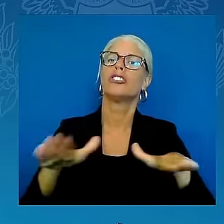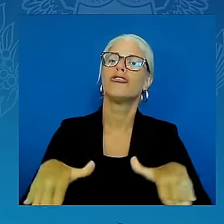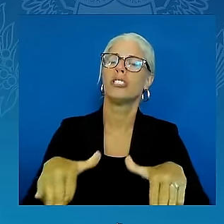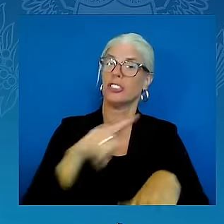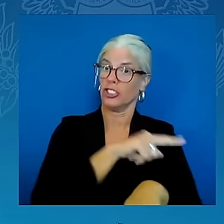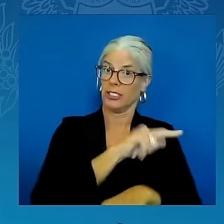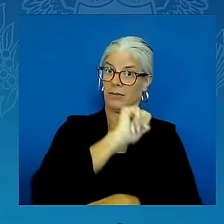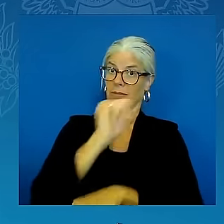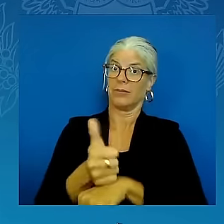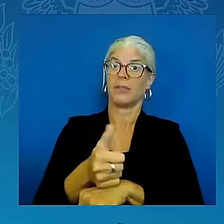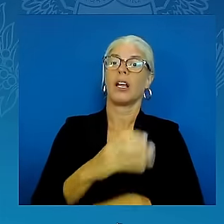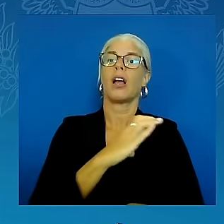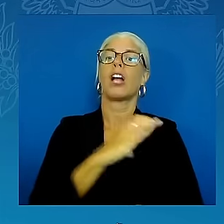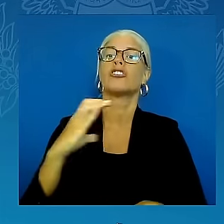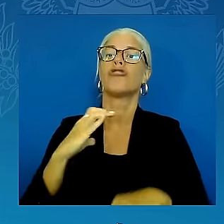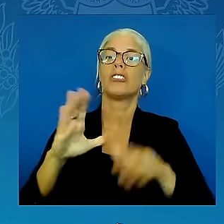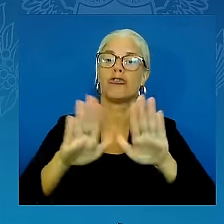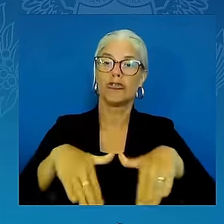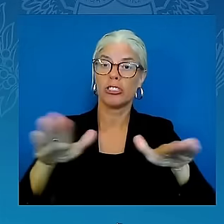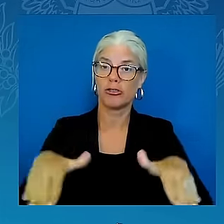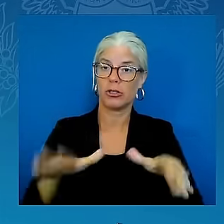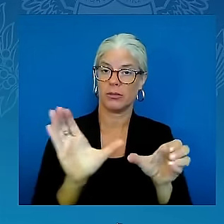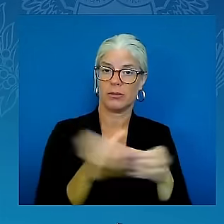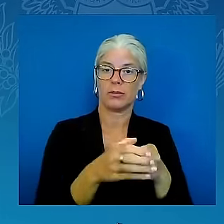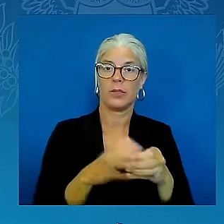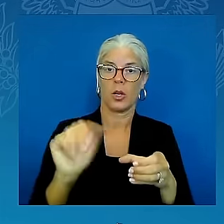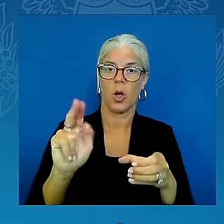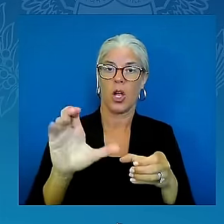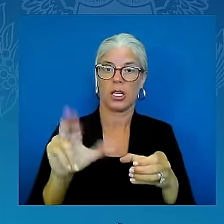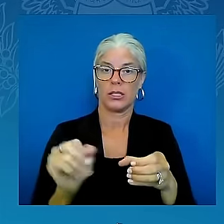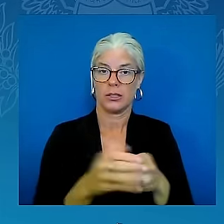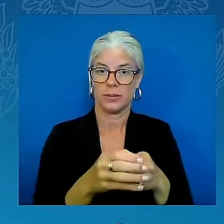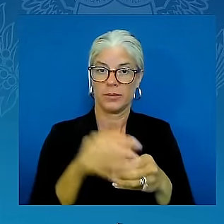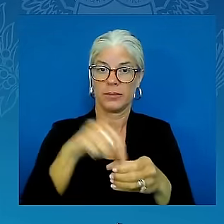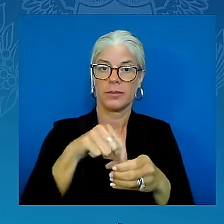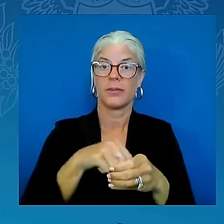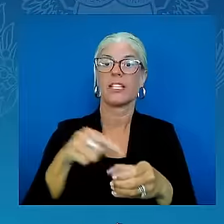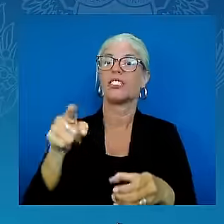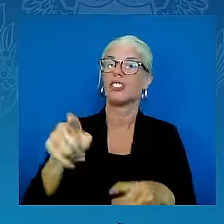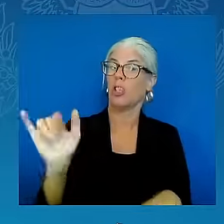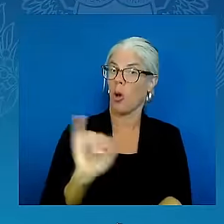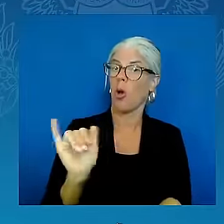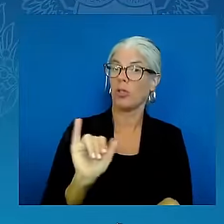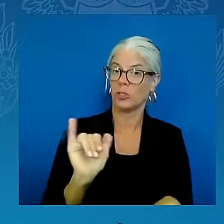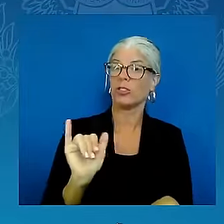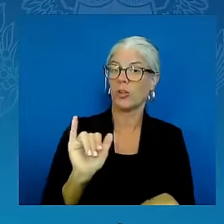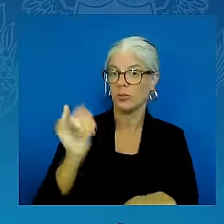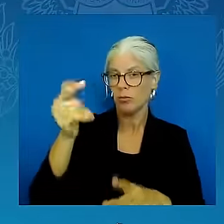Sheila Jackson Lee whose bill made Juneteenth a federal holiday.